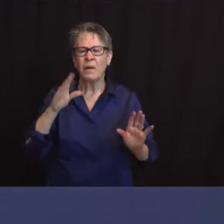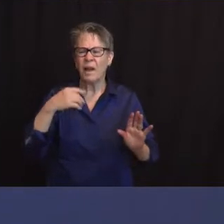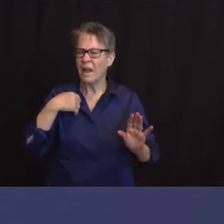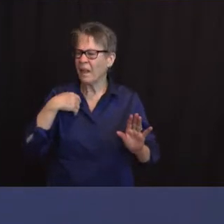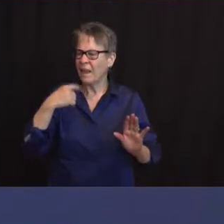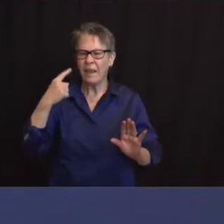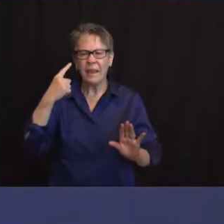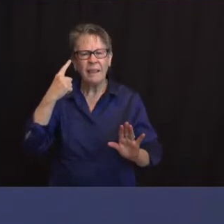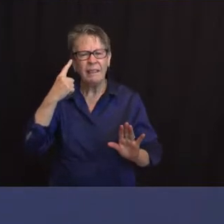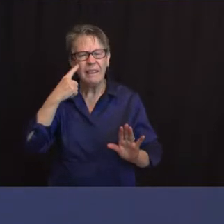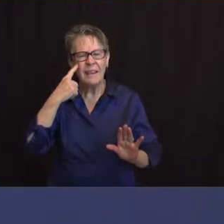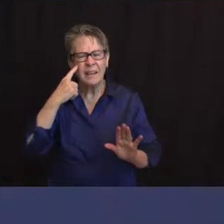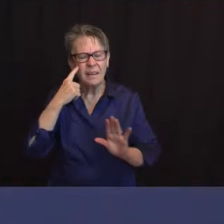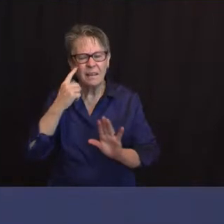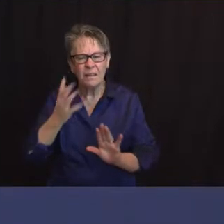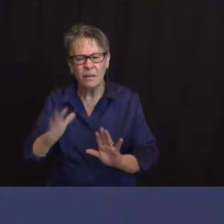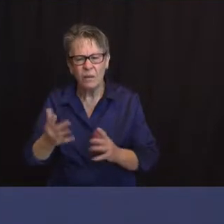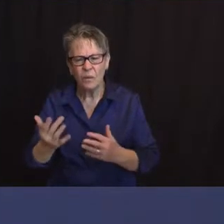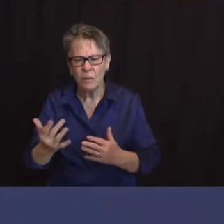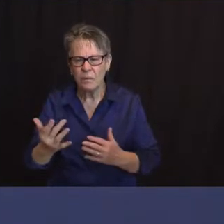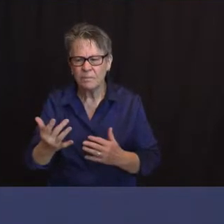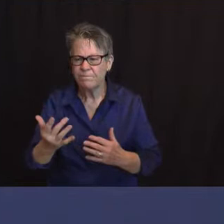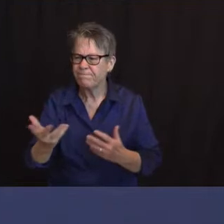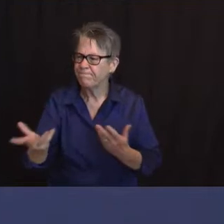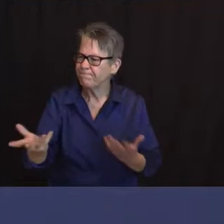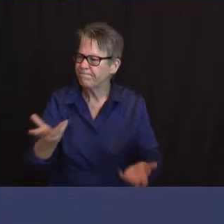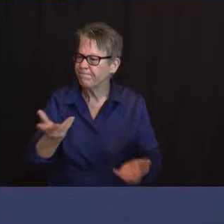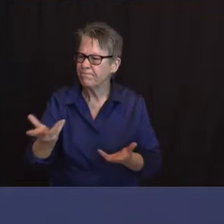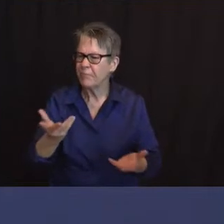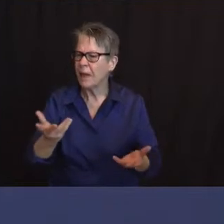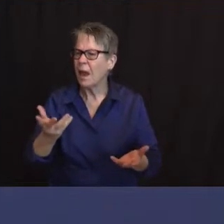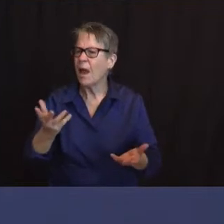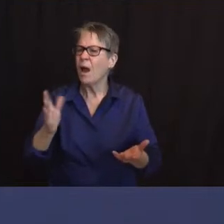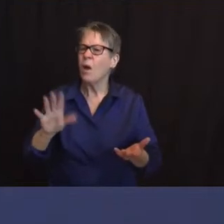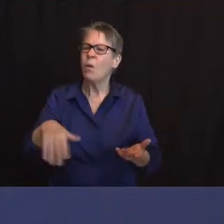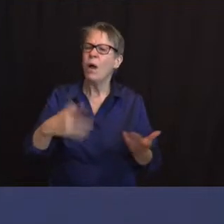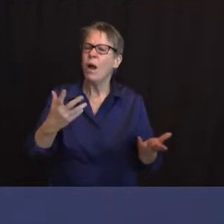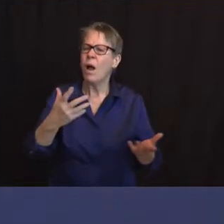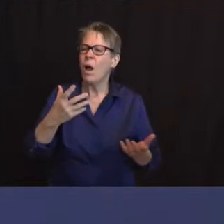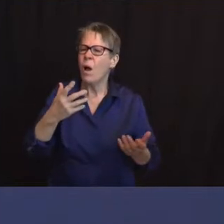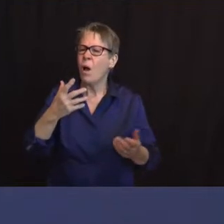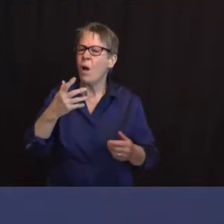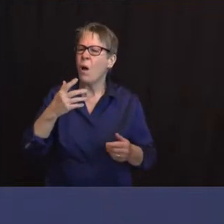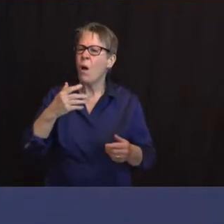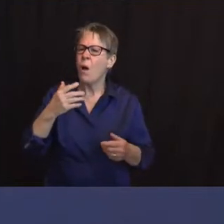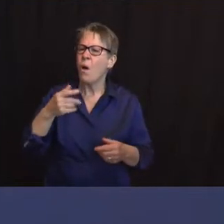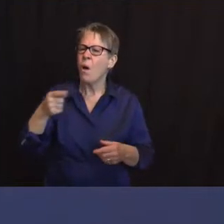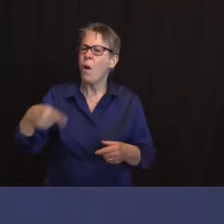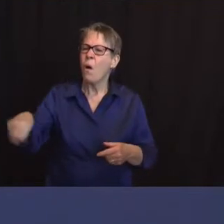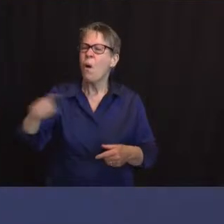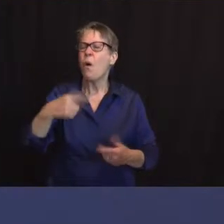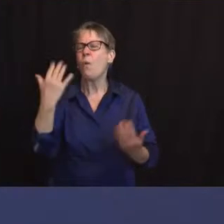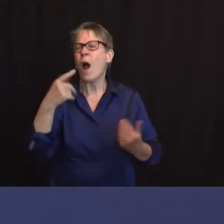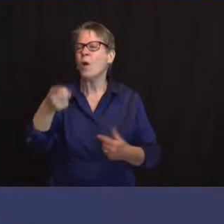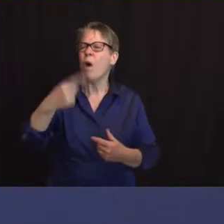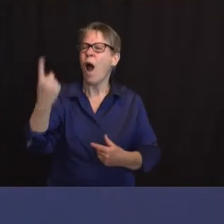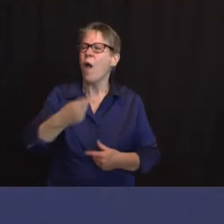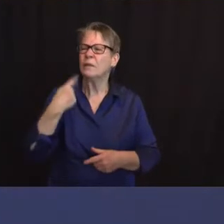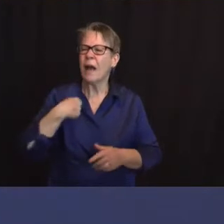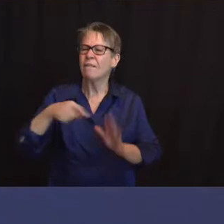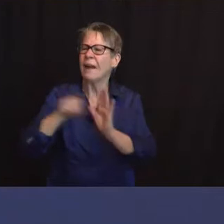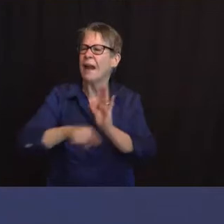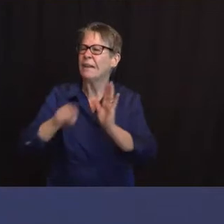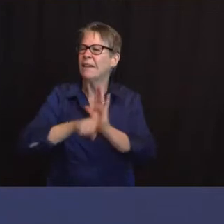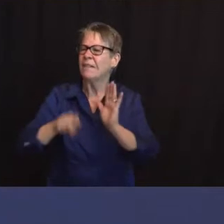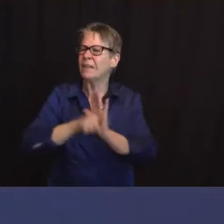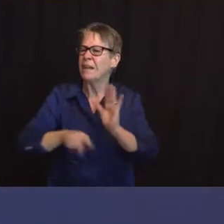a culture of, can't we celebrate some success at some point? I mean, you got to be kidding me.